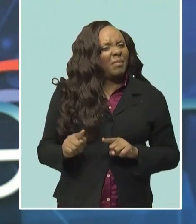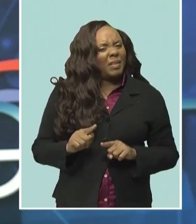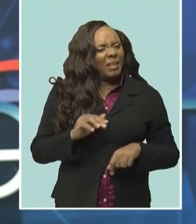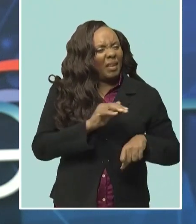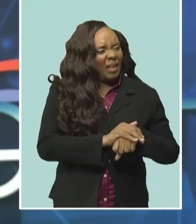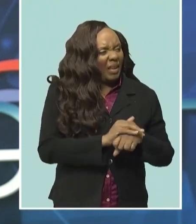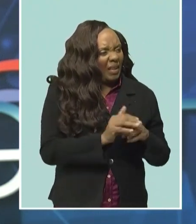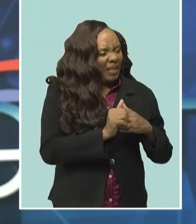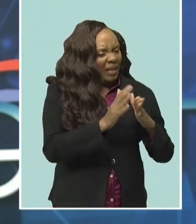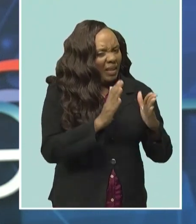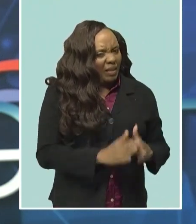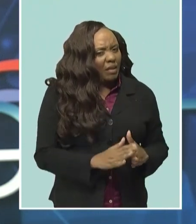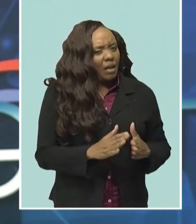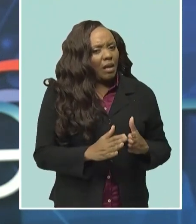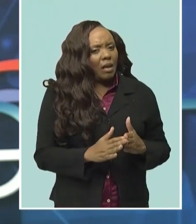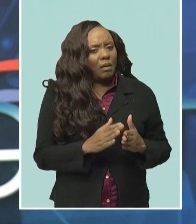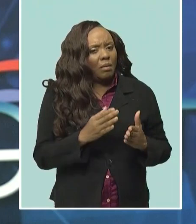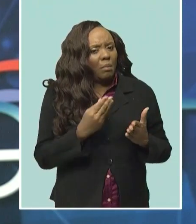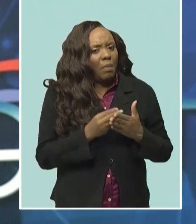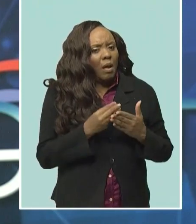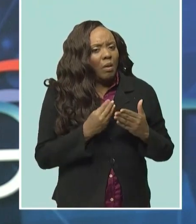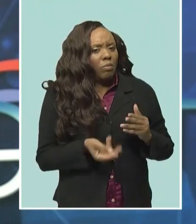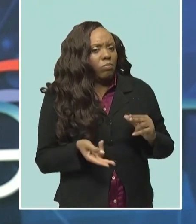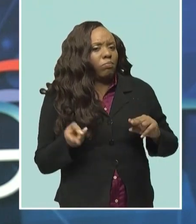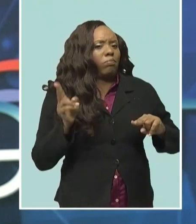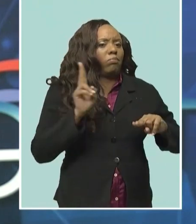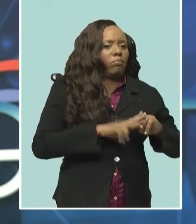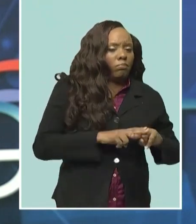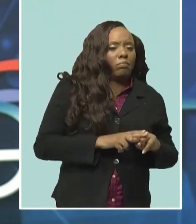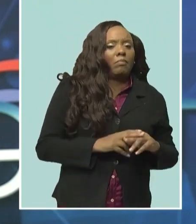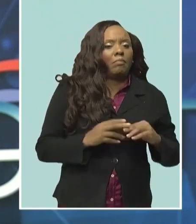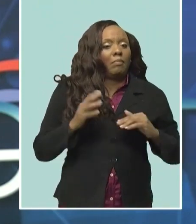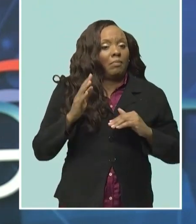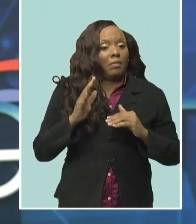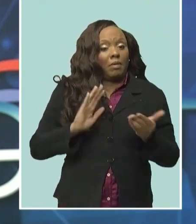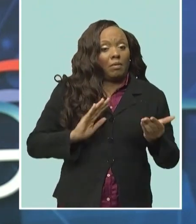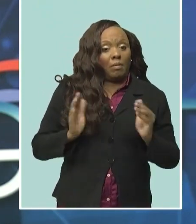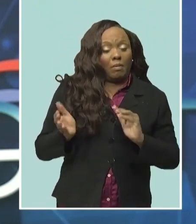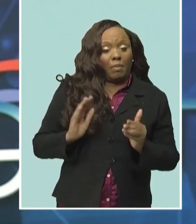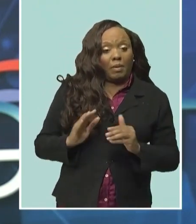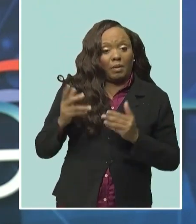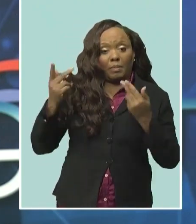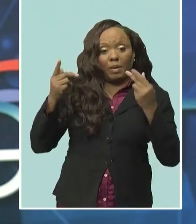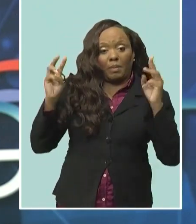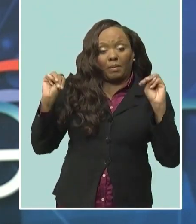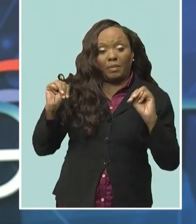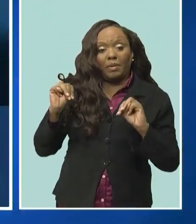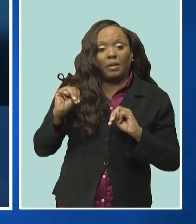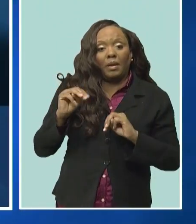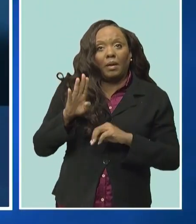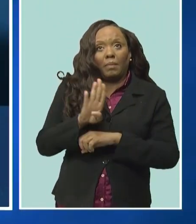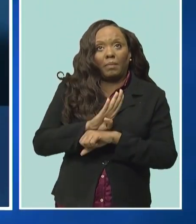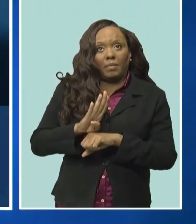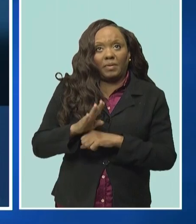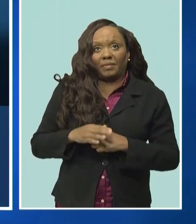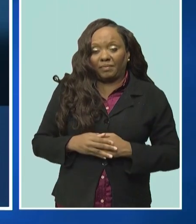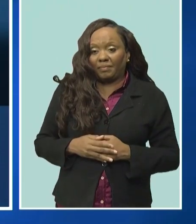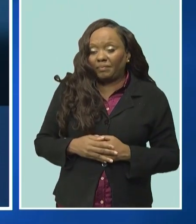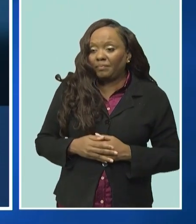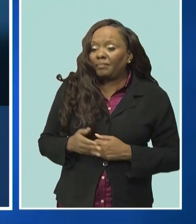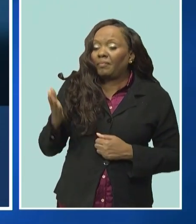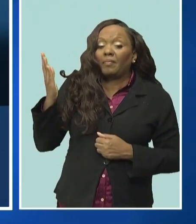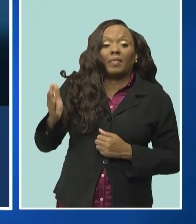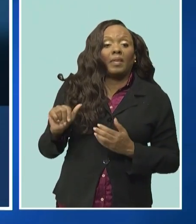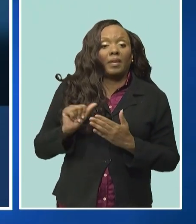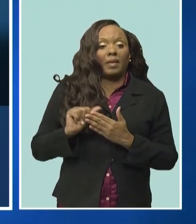a significantly higher sum than the Prime Minister of Barbados. The fact of the matter is that from